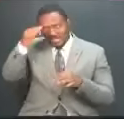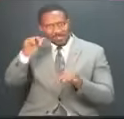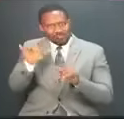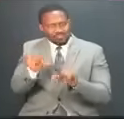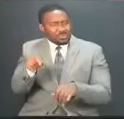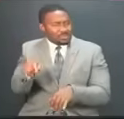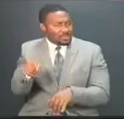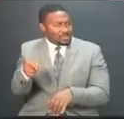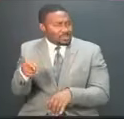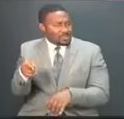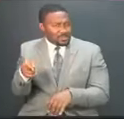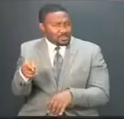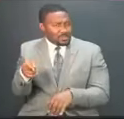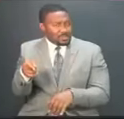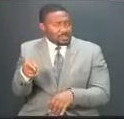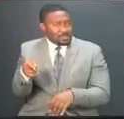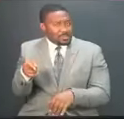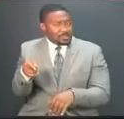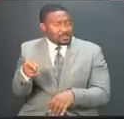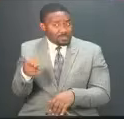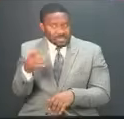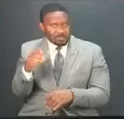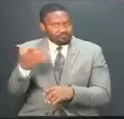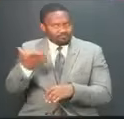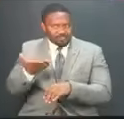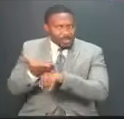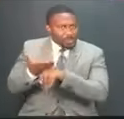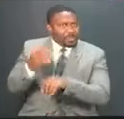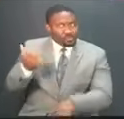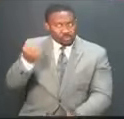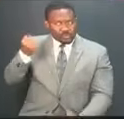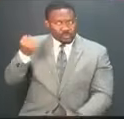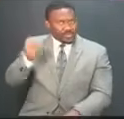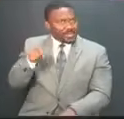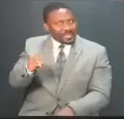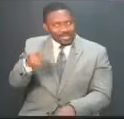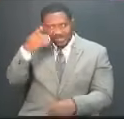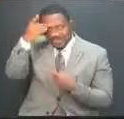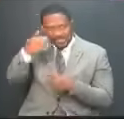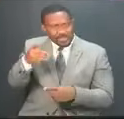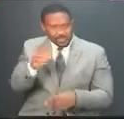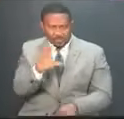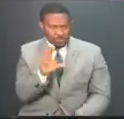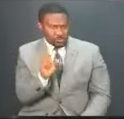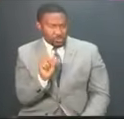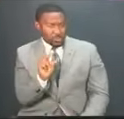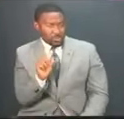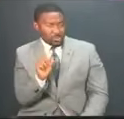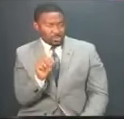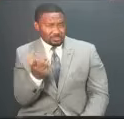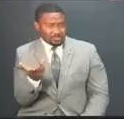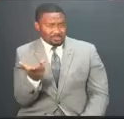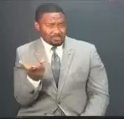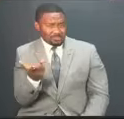of the execution of an order of a court. And so, in the absence of